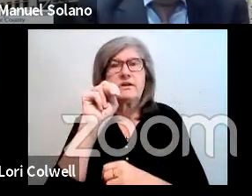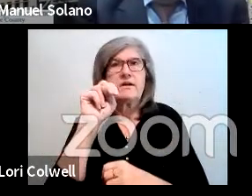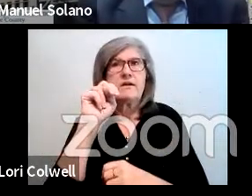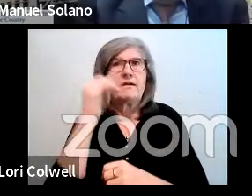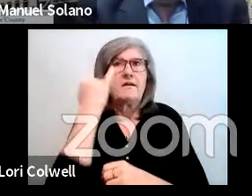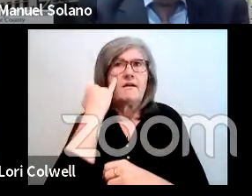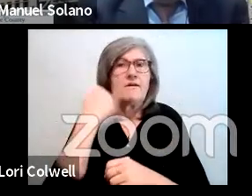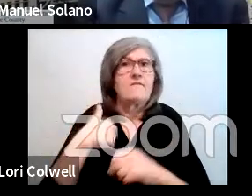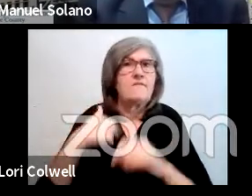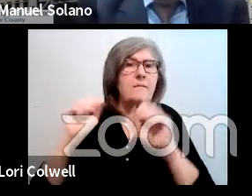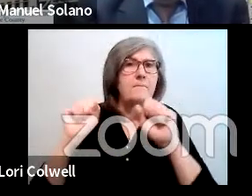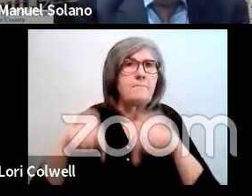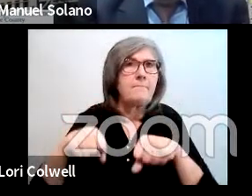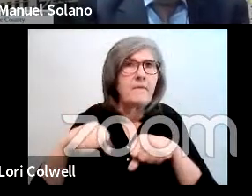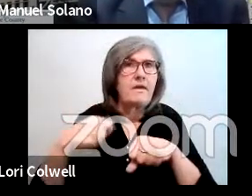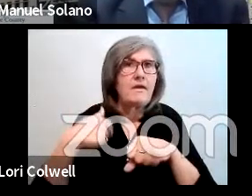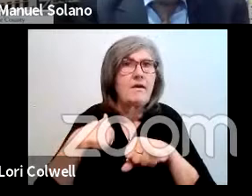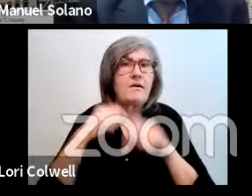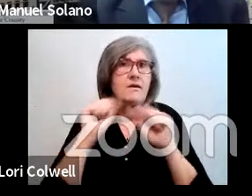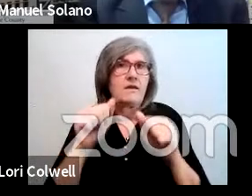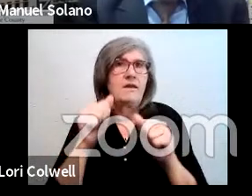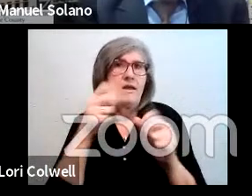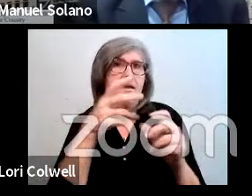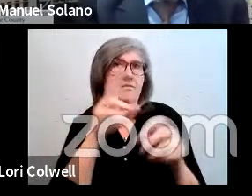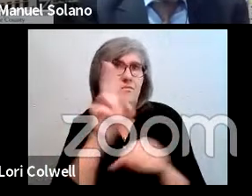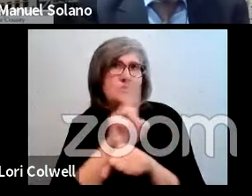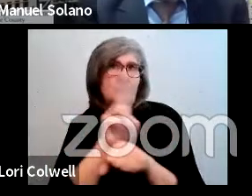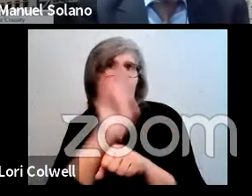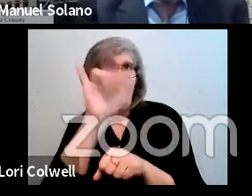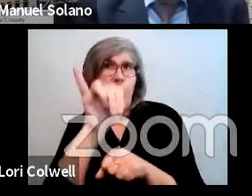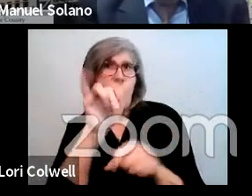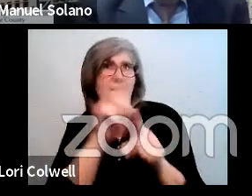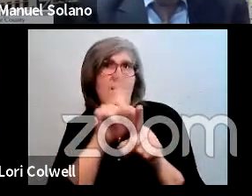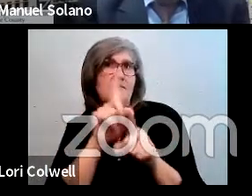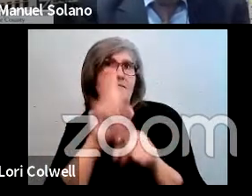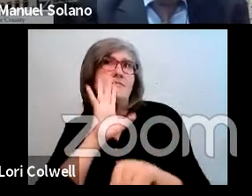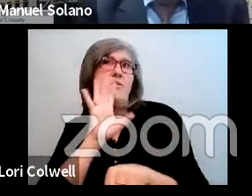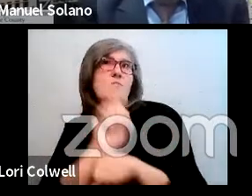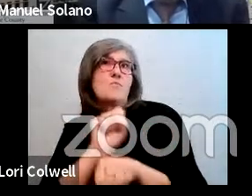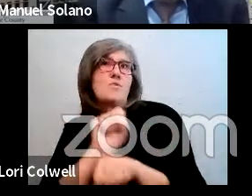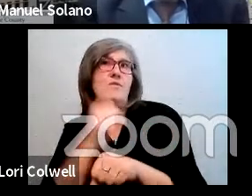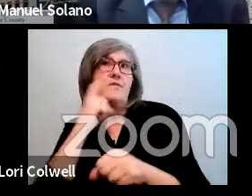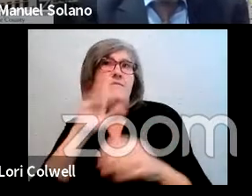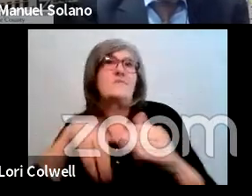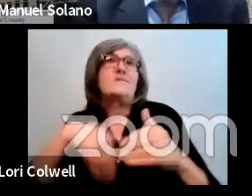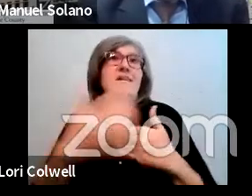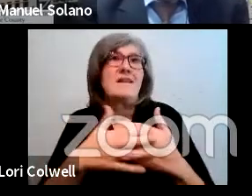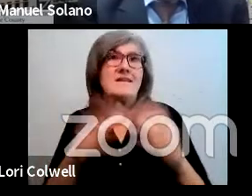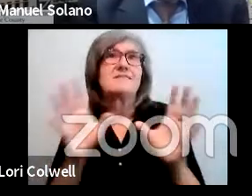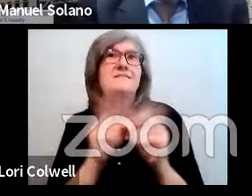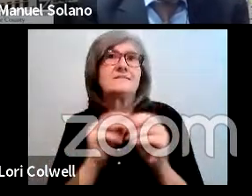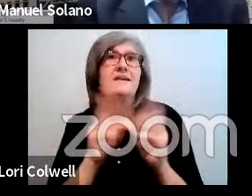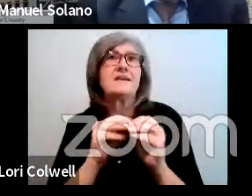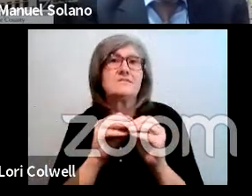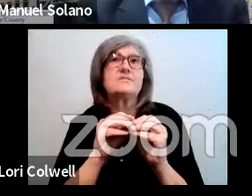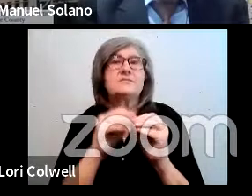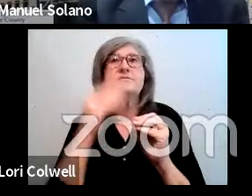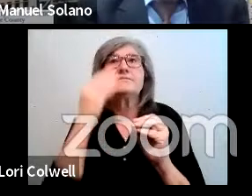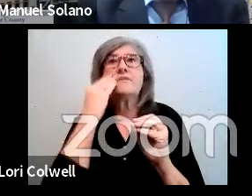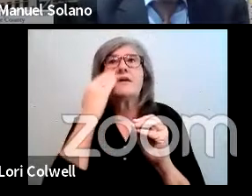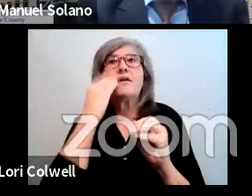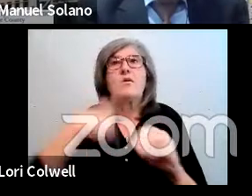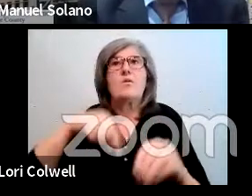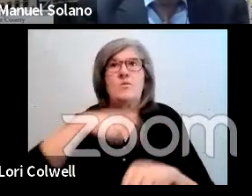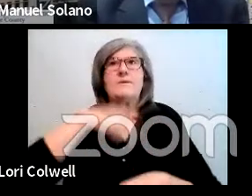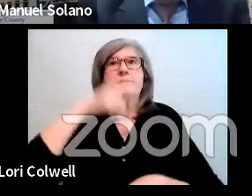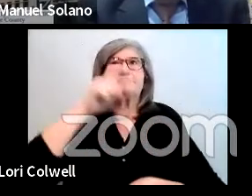may, can we take that as homework for the next session? Because I know we are at